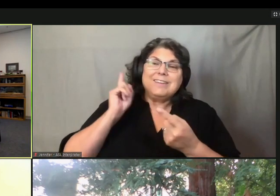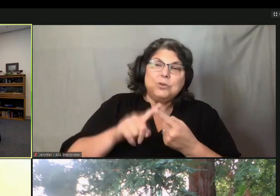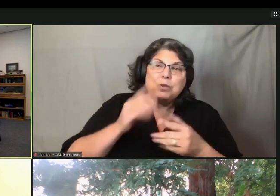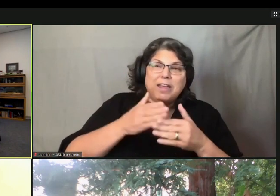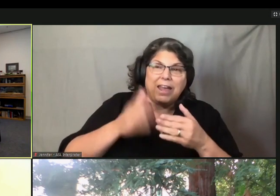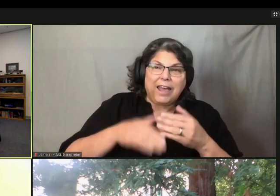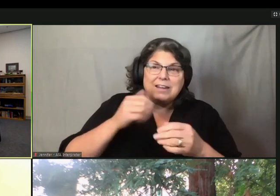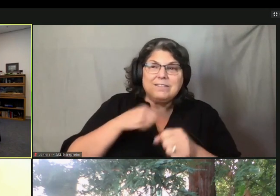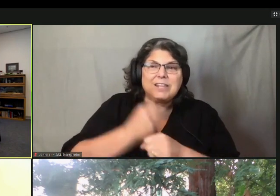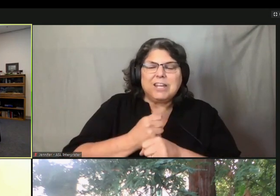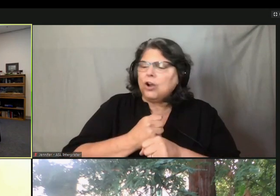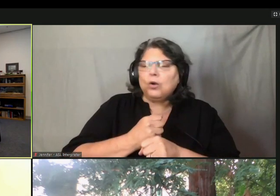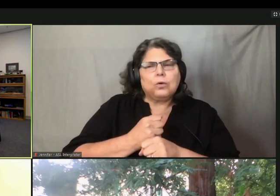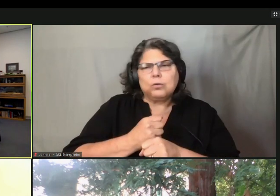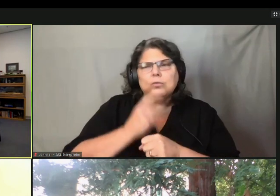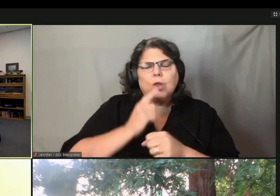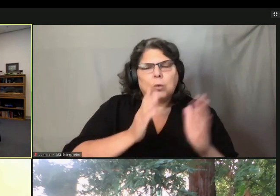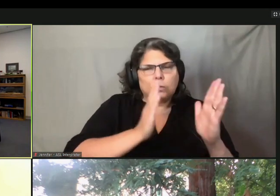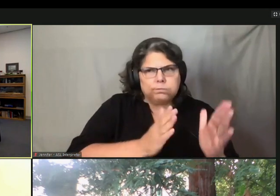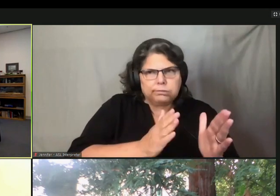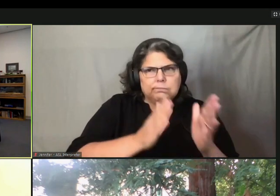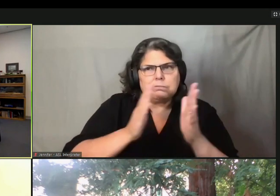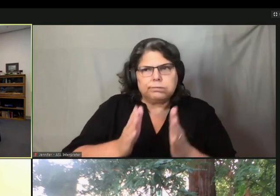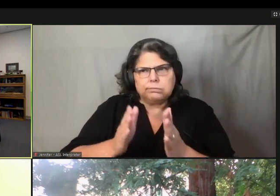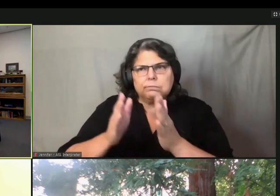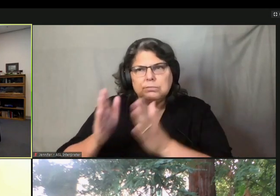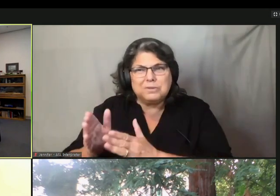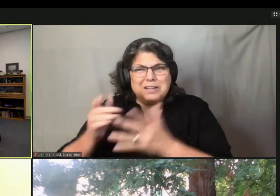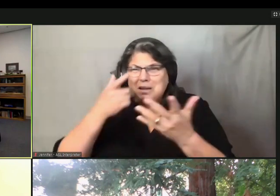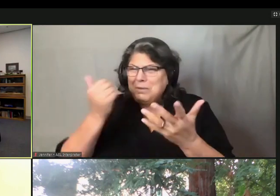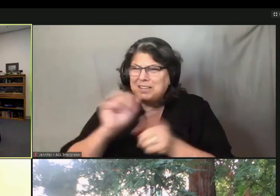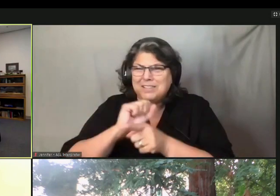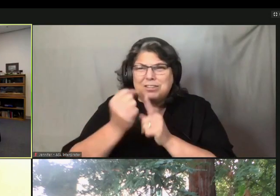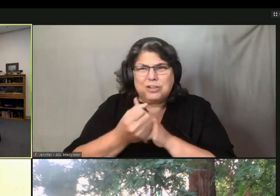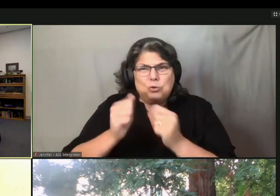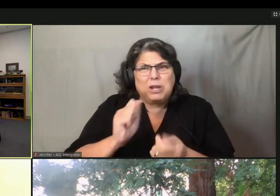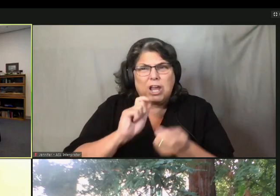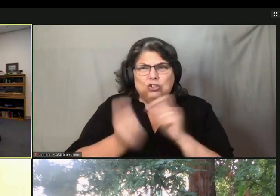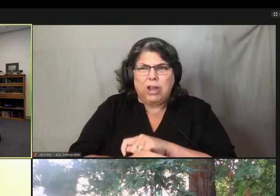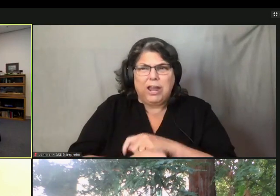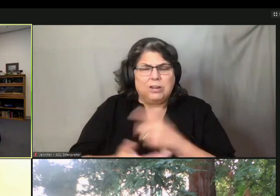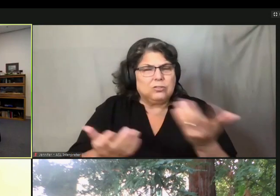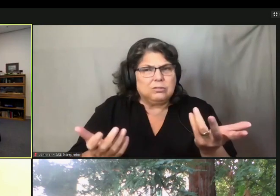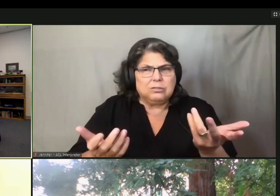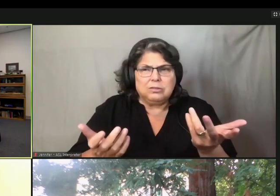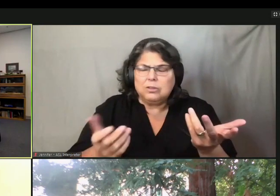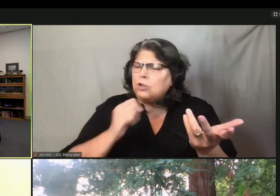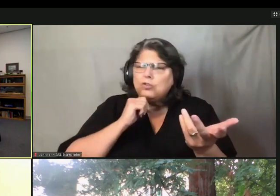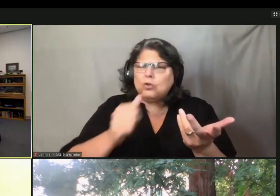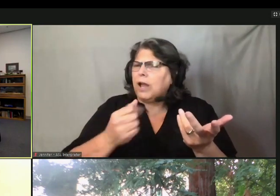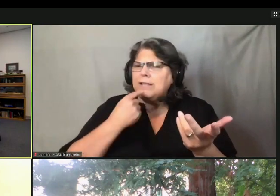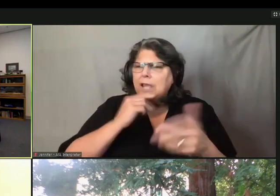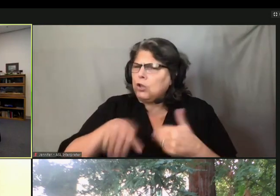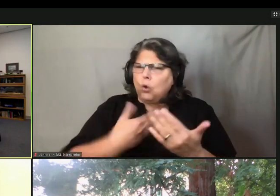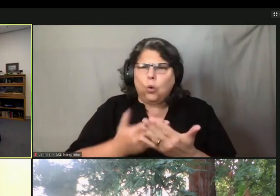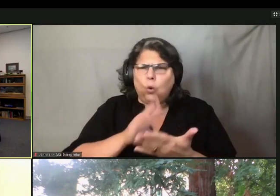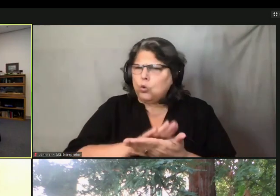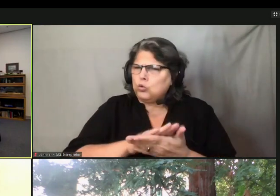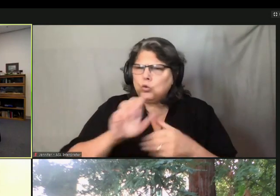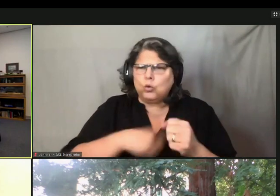in increments because conditions vary and change. So they're not going for the whole year. They're only looking at